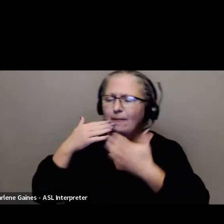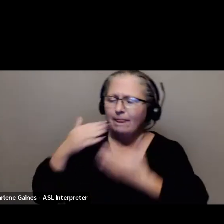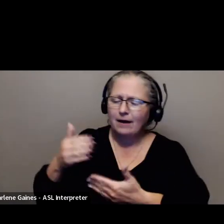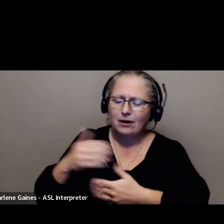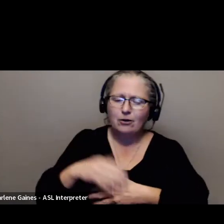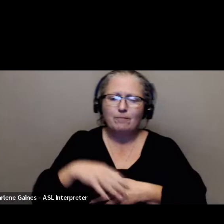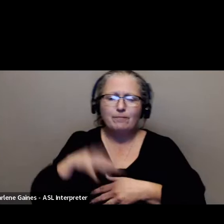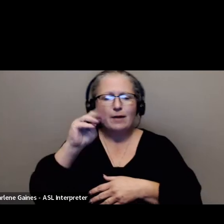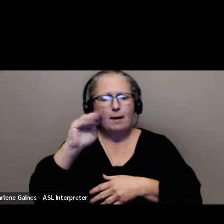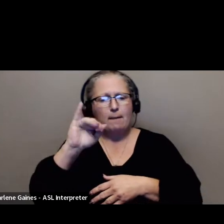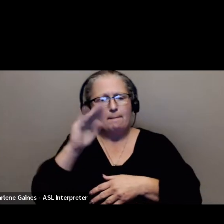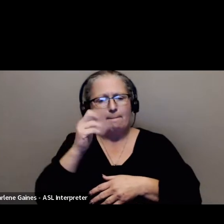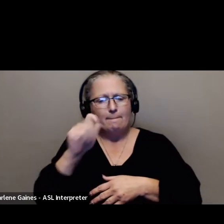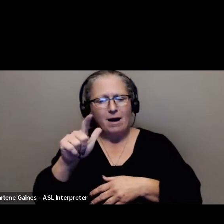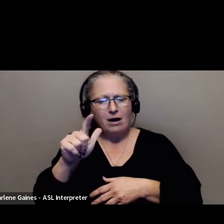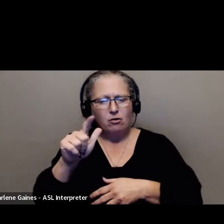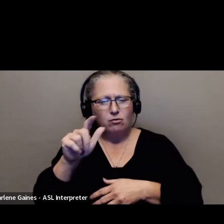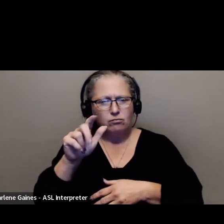Michael Russ.